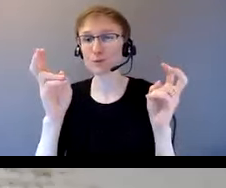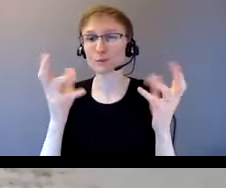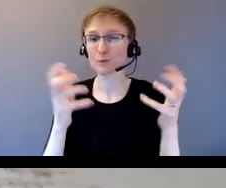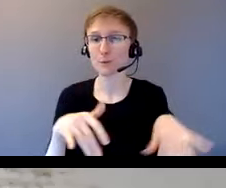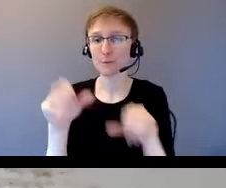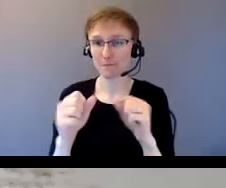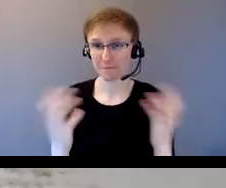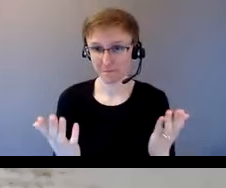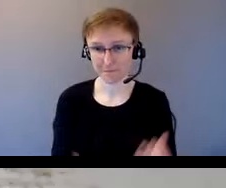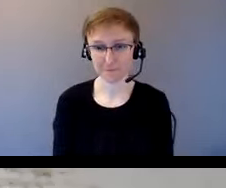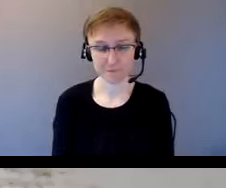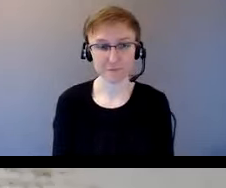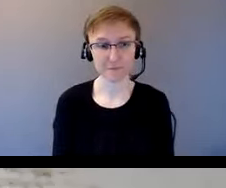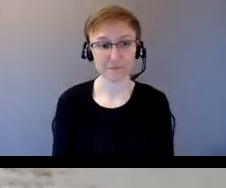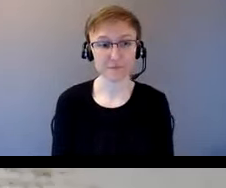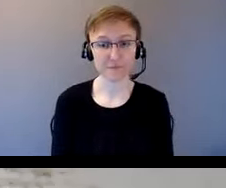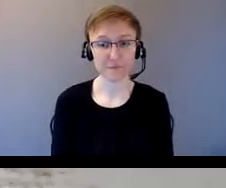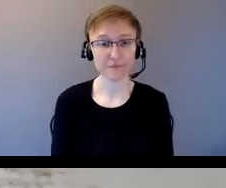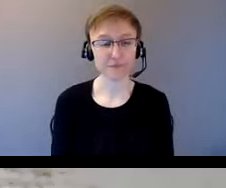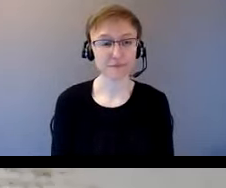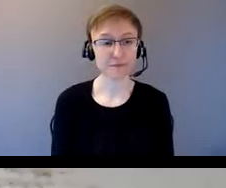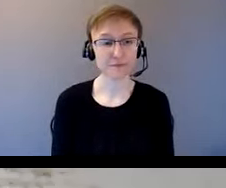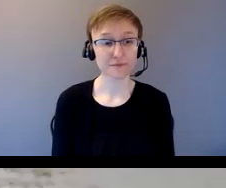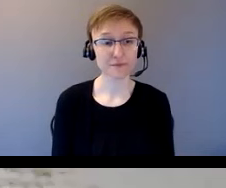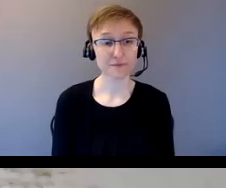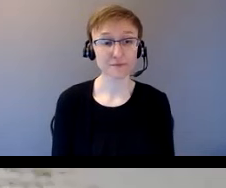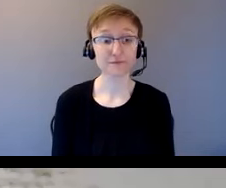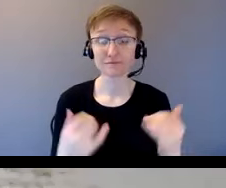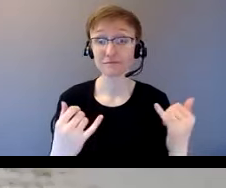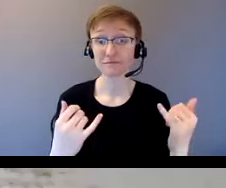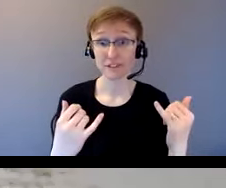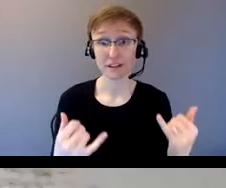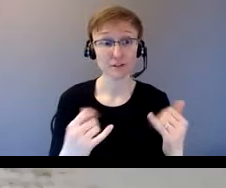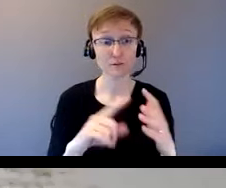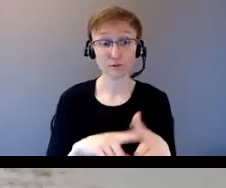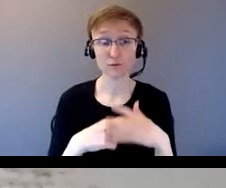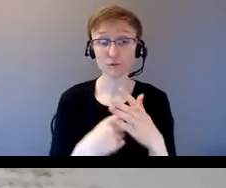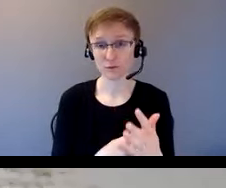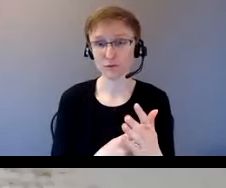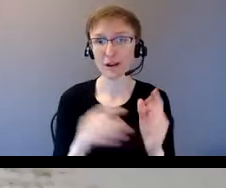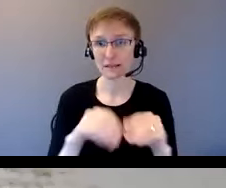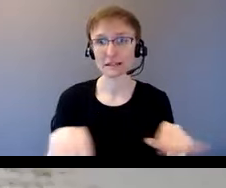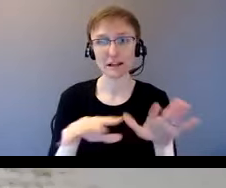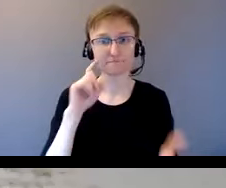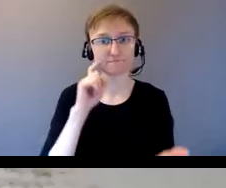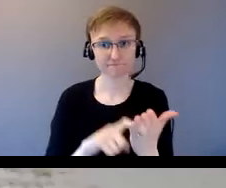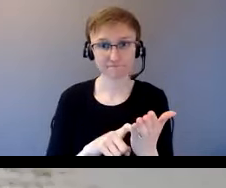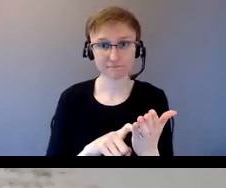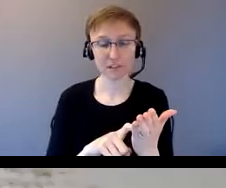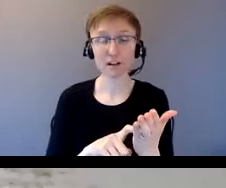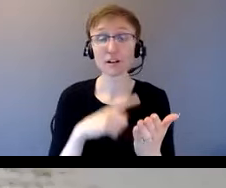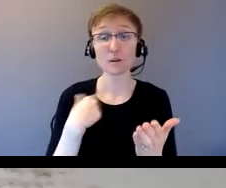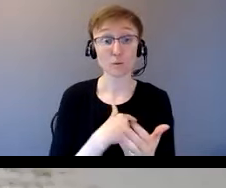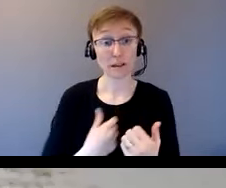to provide our land acknowledgement for our webinar today. So we acknowledge that the lands that we live and work on